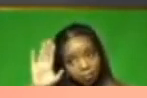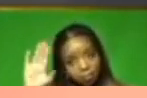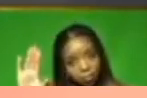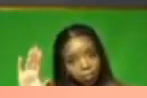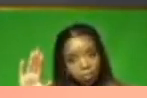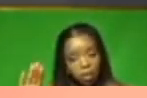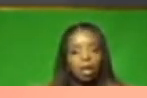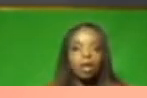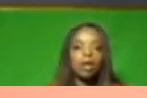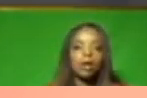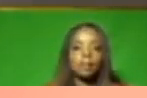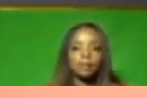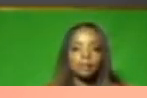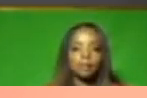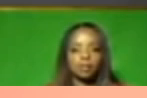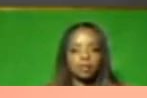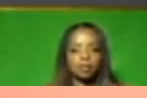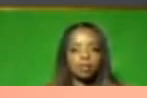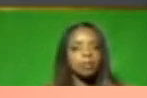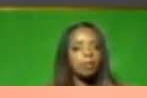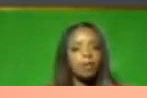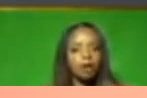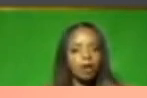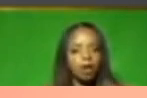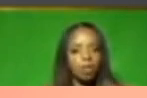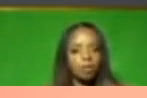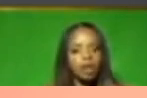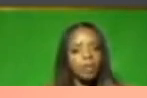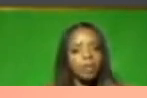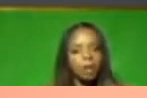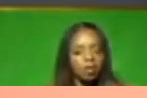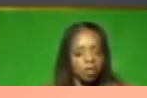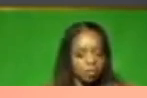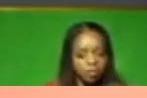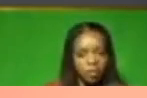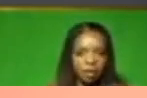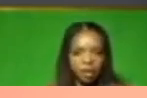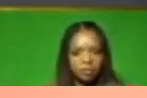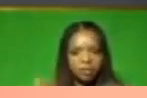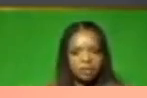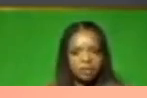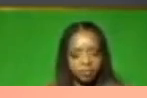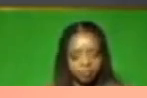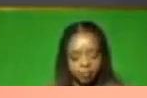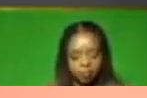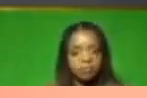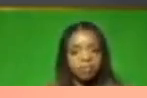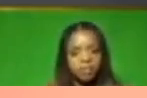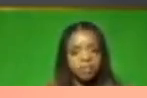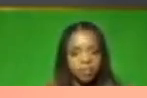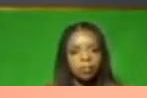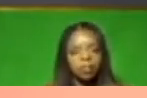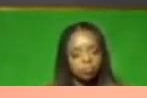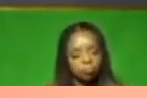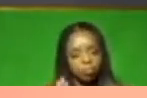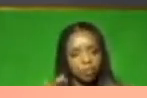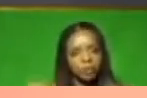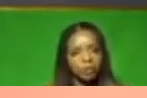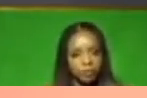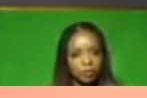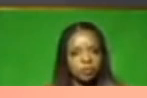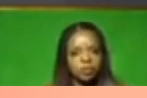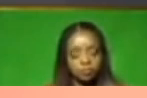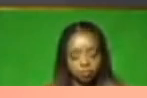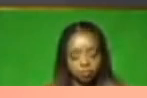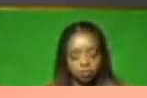strengthening their balance sheets and improving their operational performance while also enabling higher levels